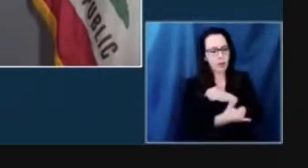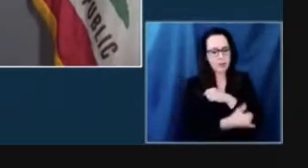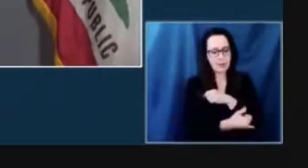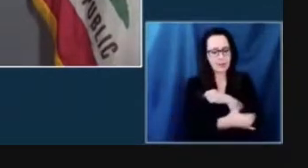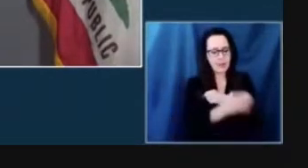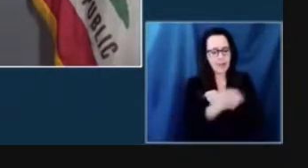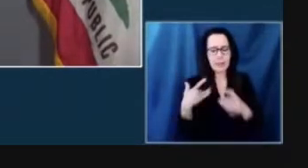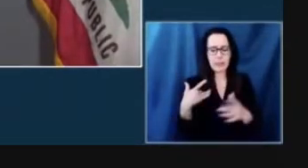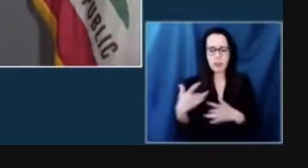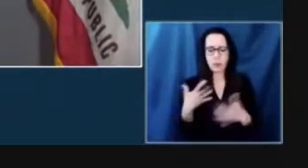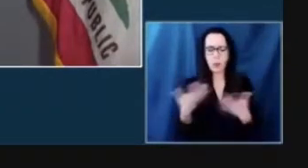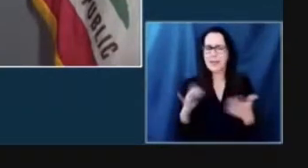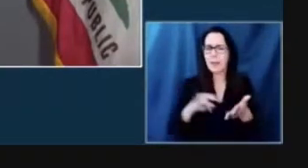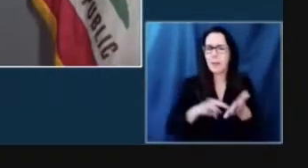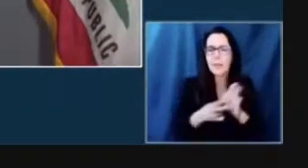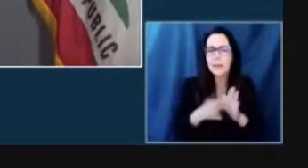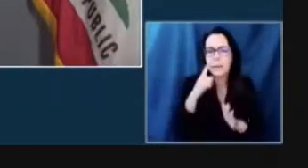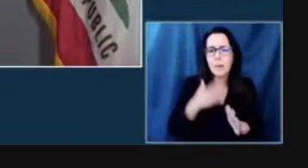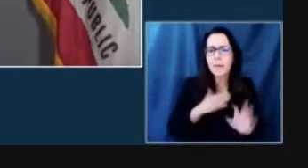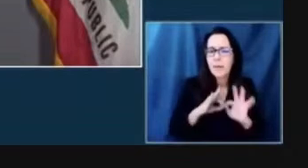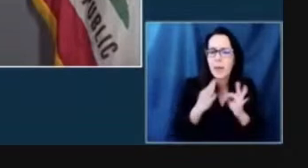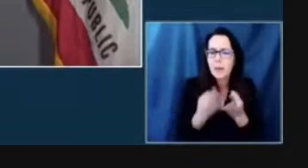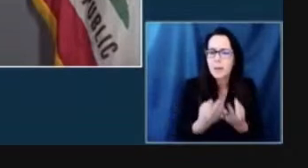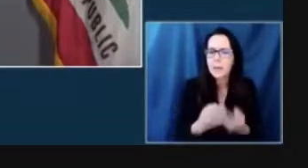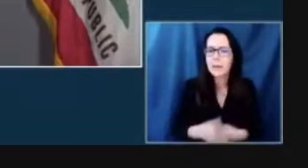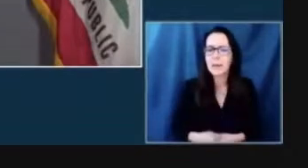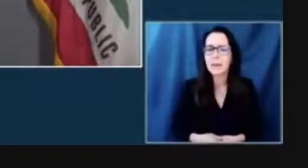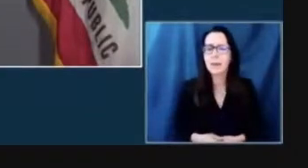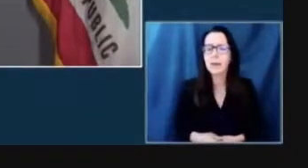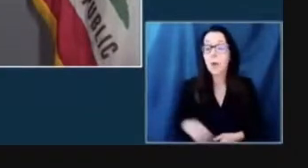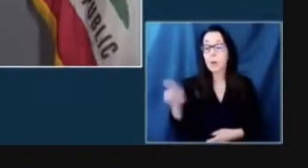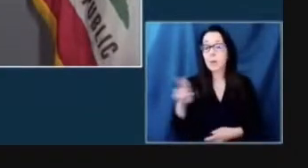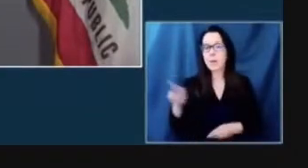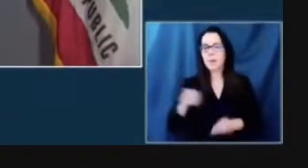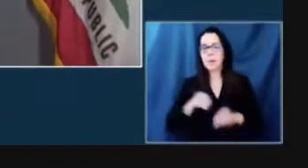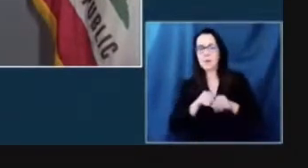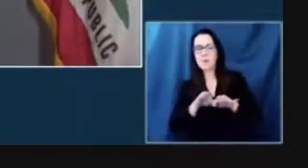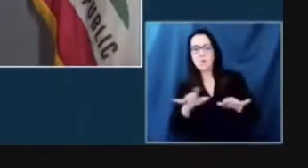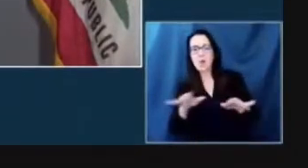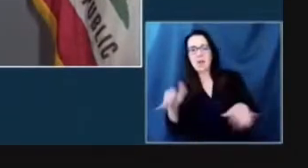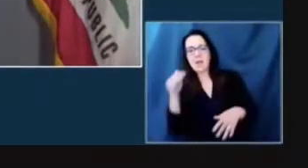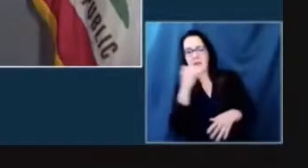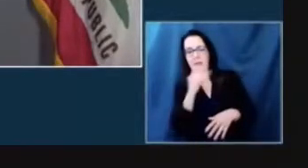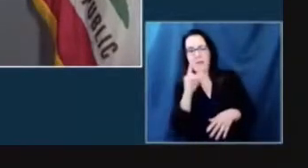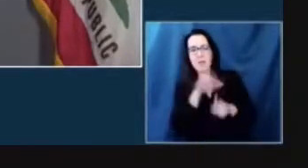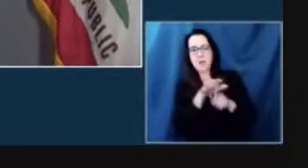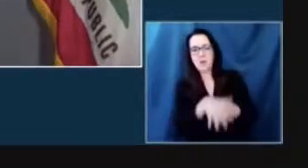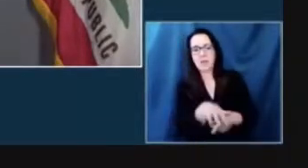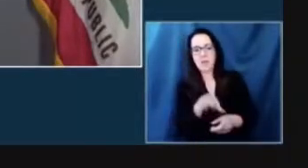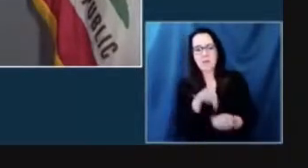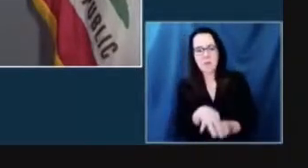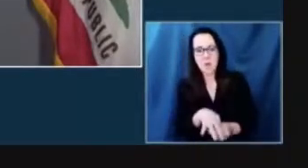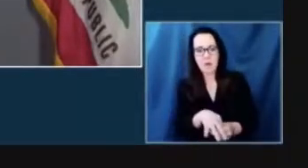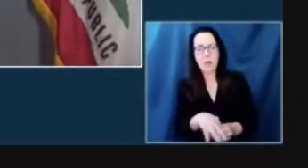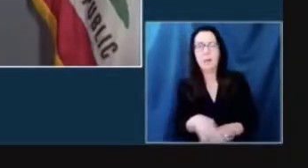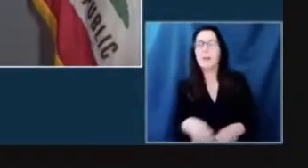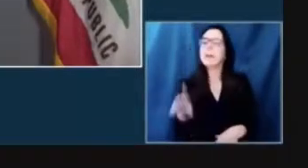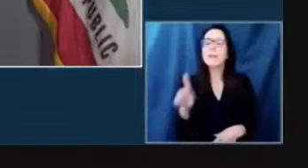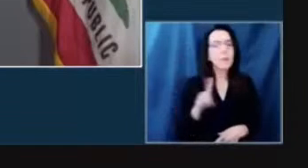mean for their families. While Republicans are spreading the big lie and suppressing the vote, Democrats are fighting to